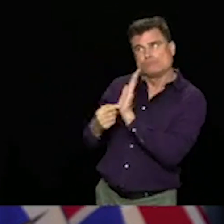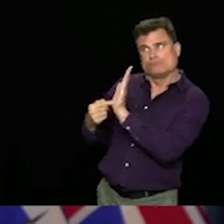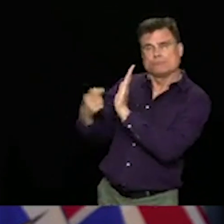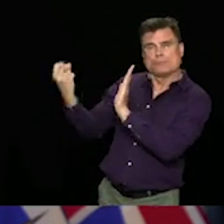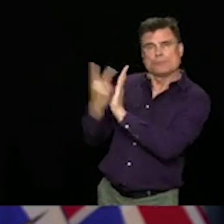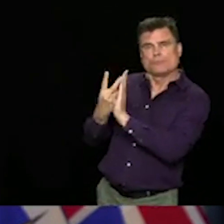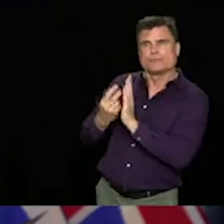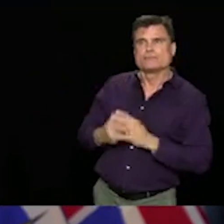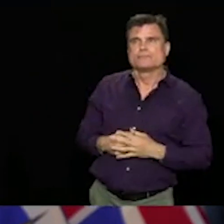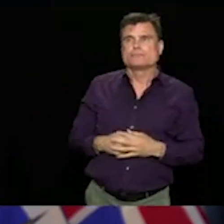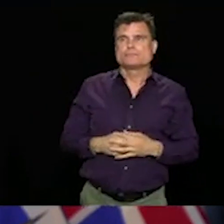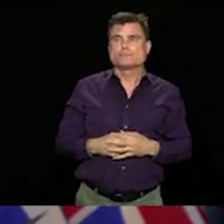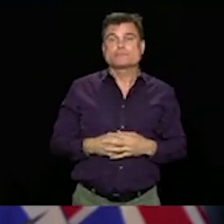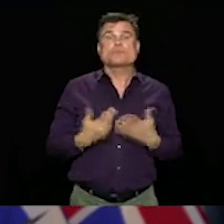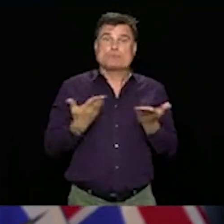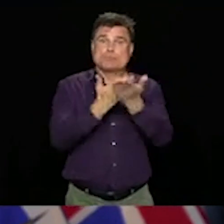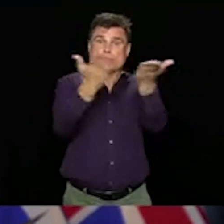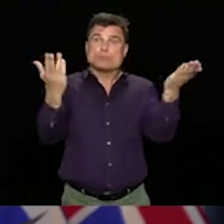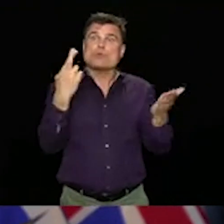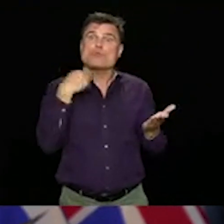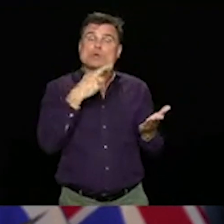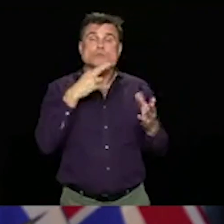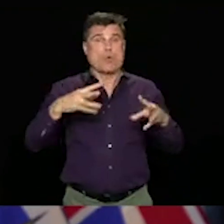choke points in restaurants, and puts